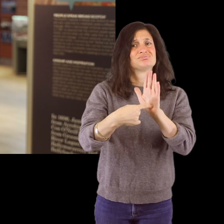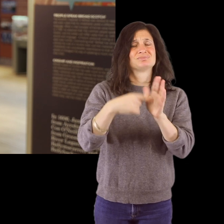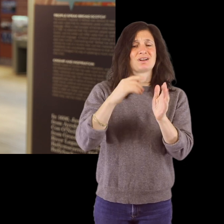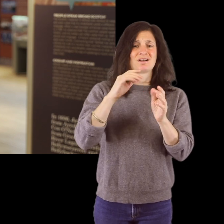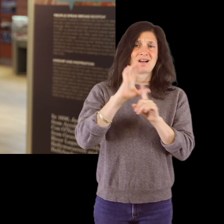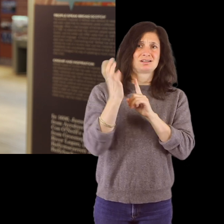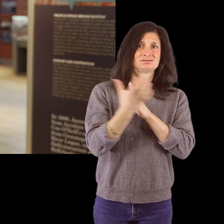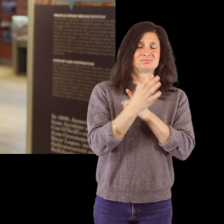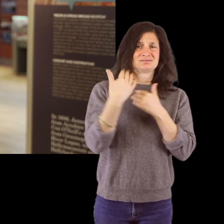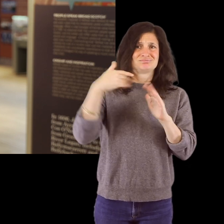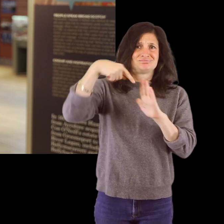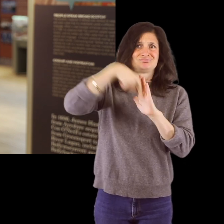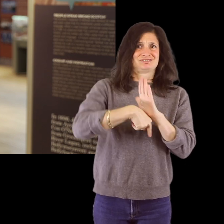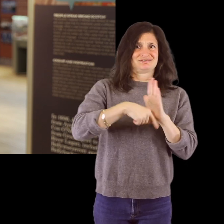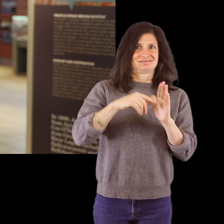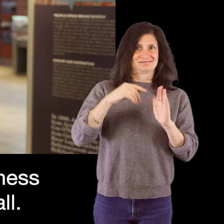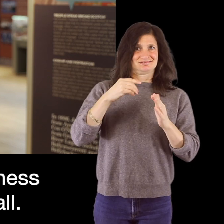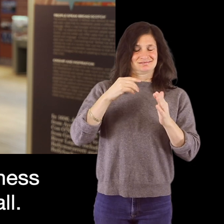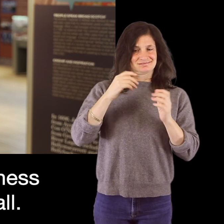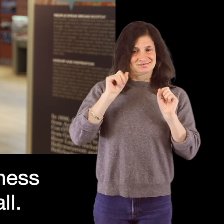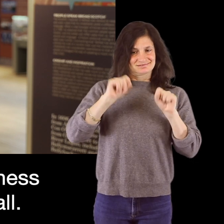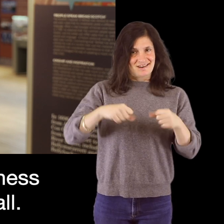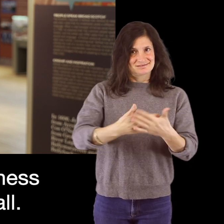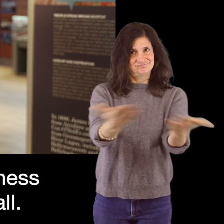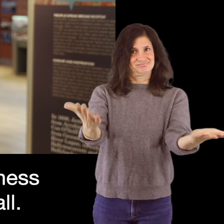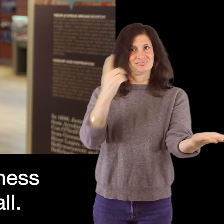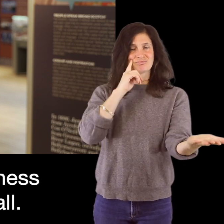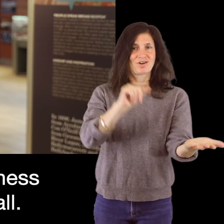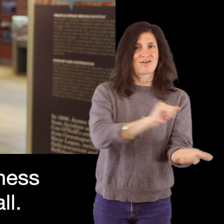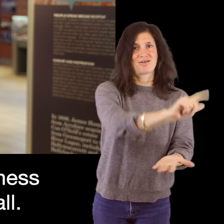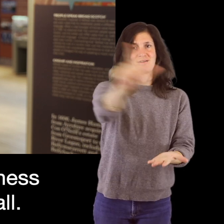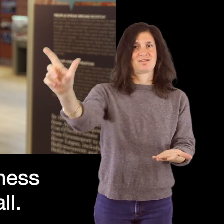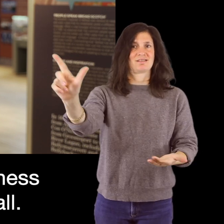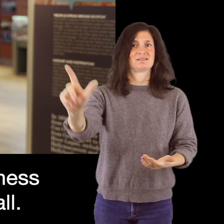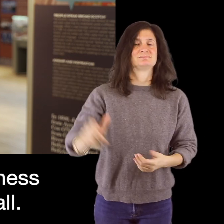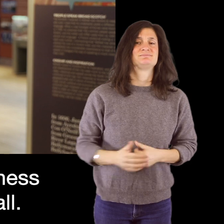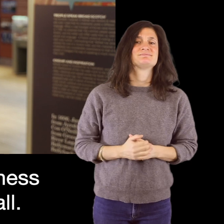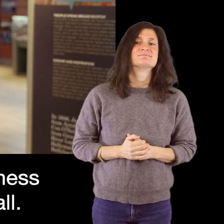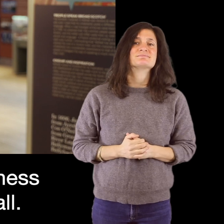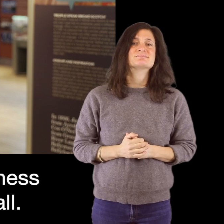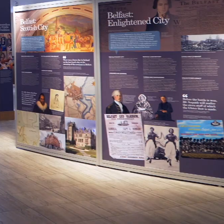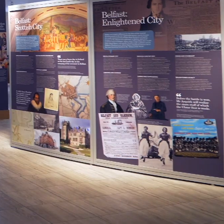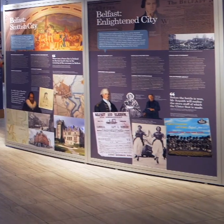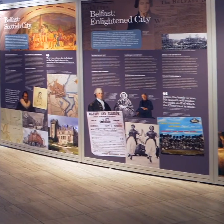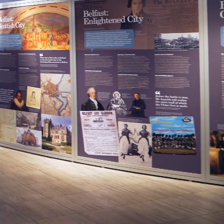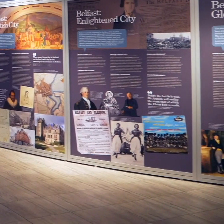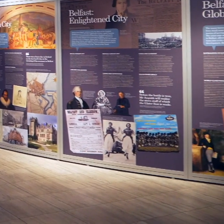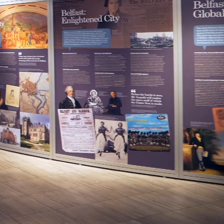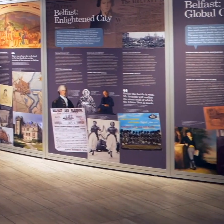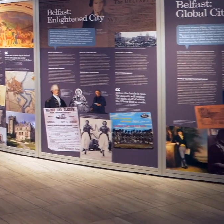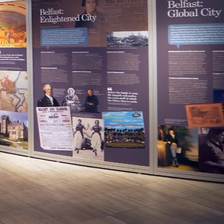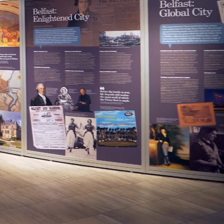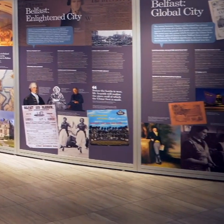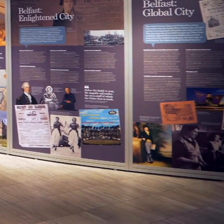about the various strands of Ulster Scots heritage and ensure that the cultural richness of Ulster Scots is available to all.